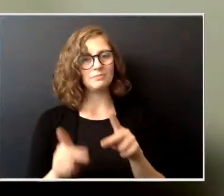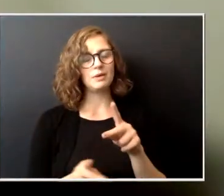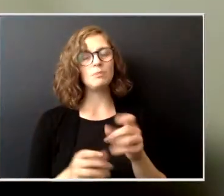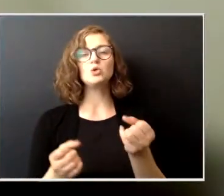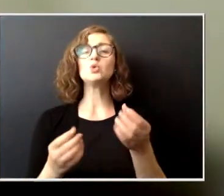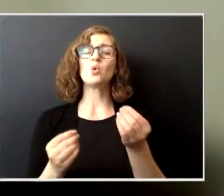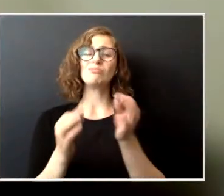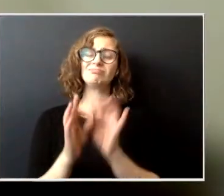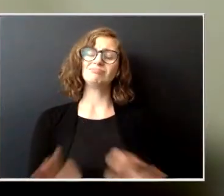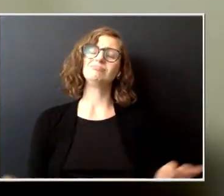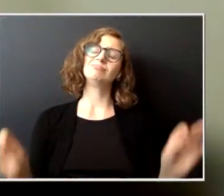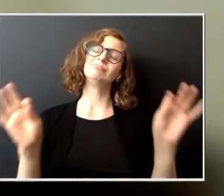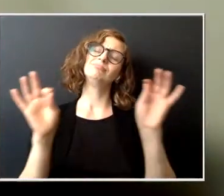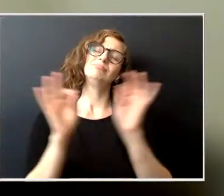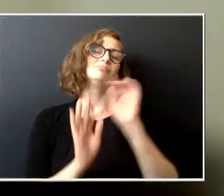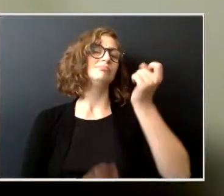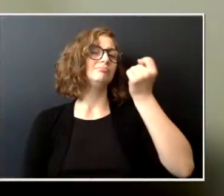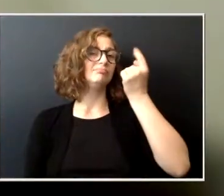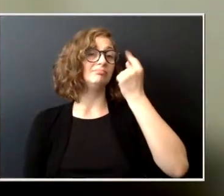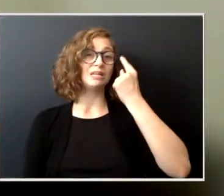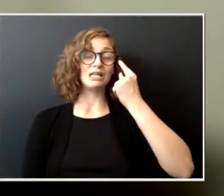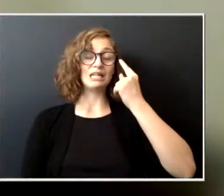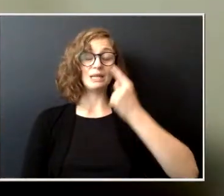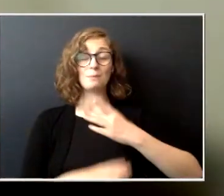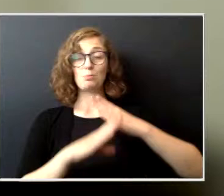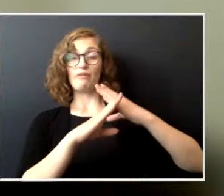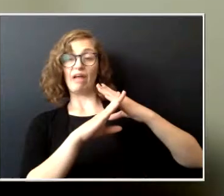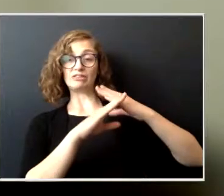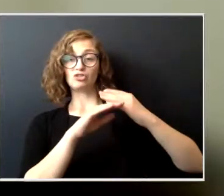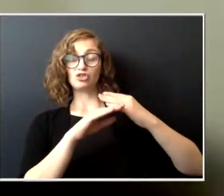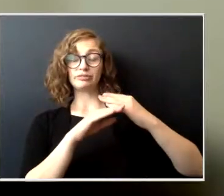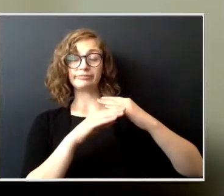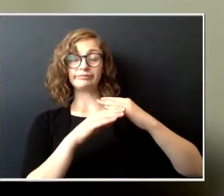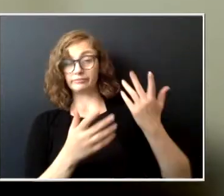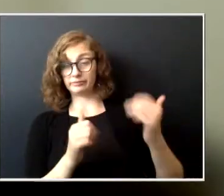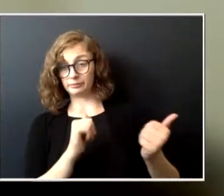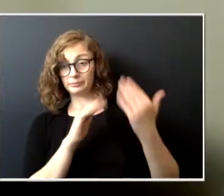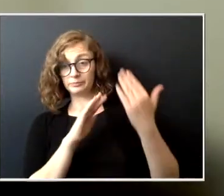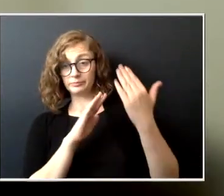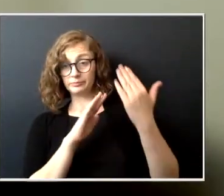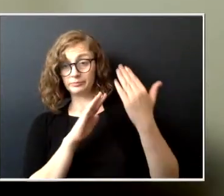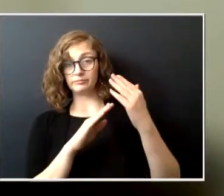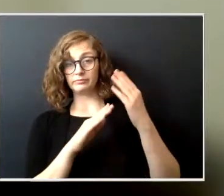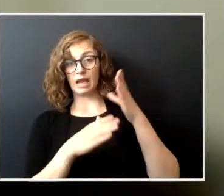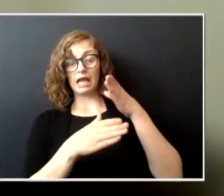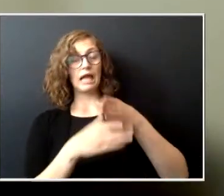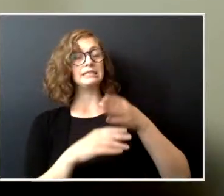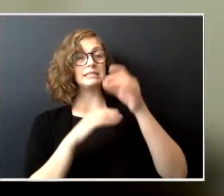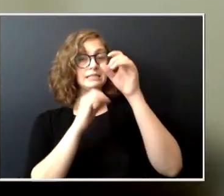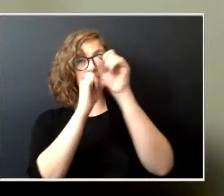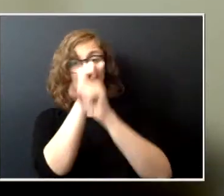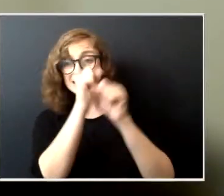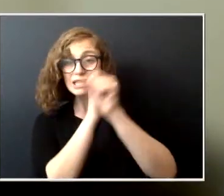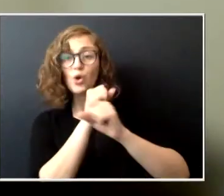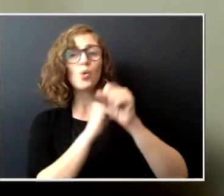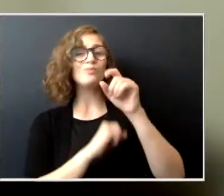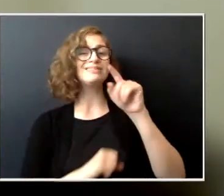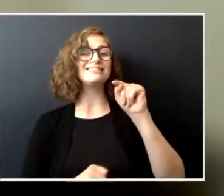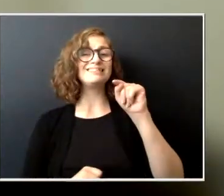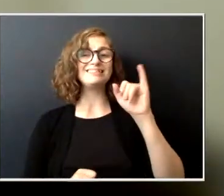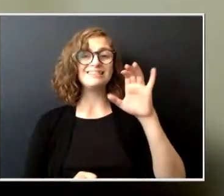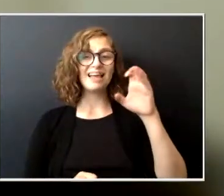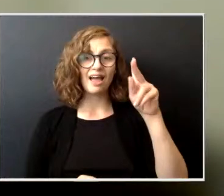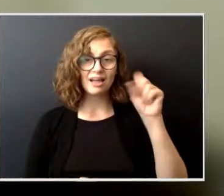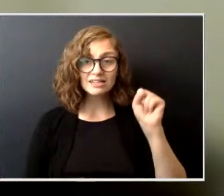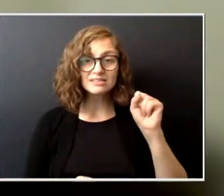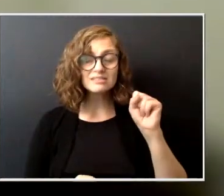to understand these prevention techniques against these vectors, whether it's mosquitoes or ticks, are really the